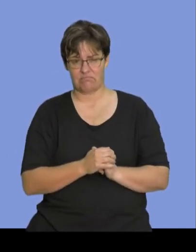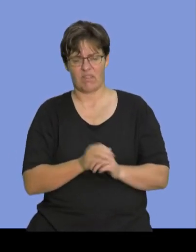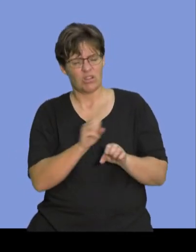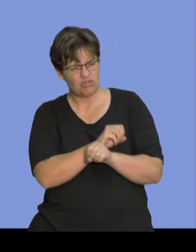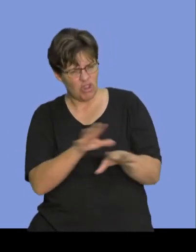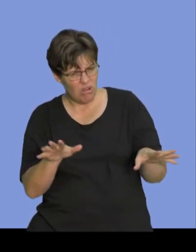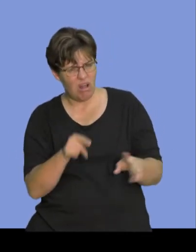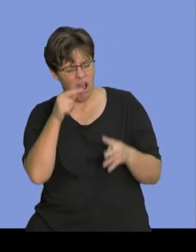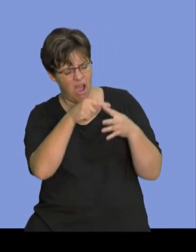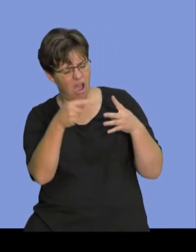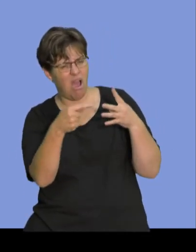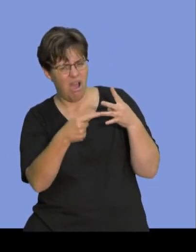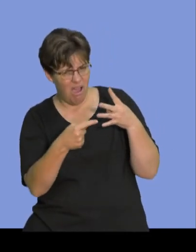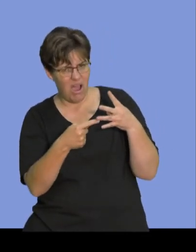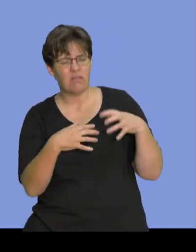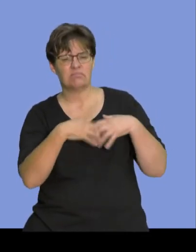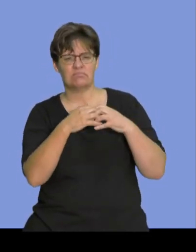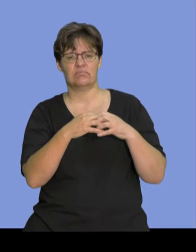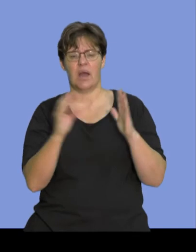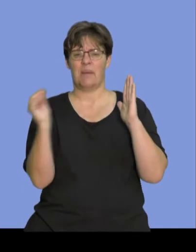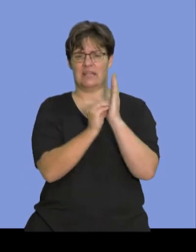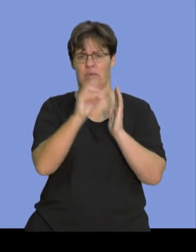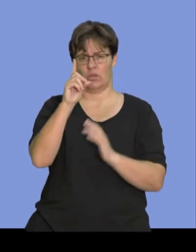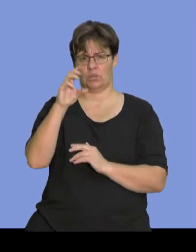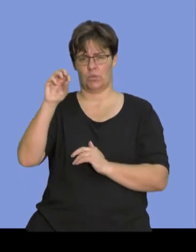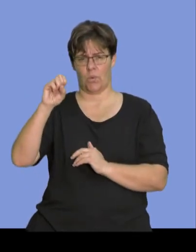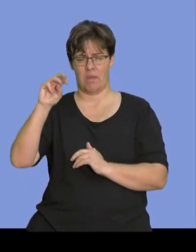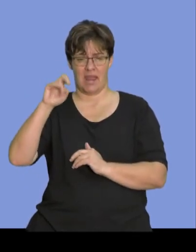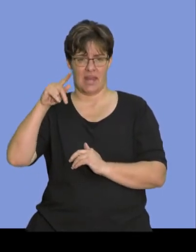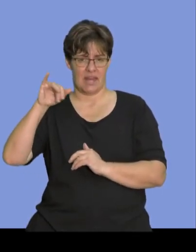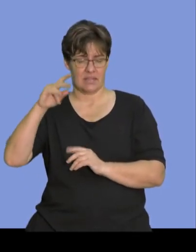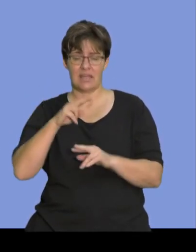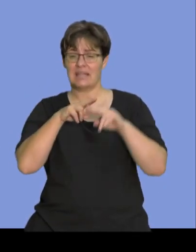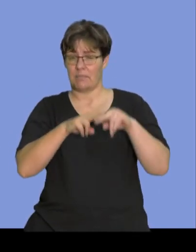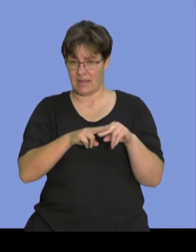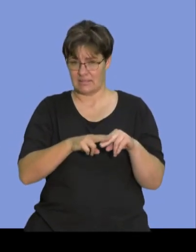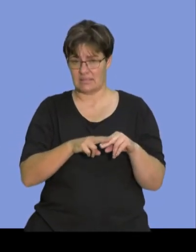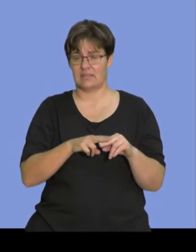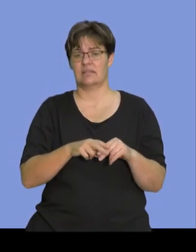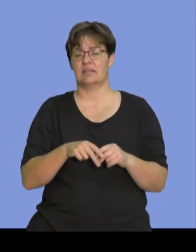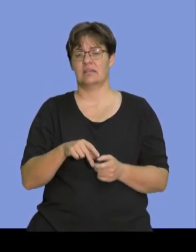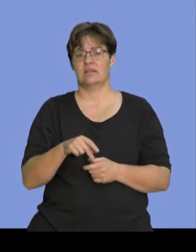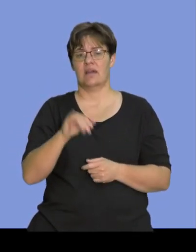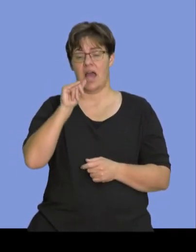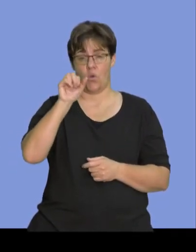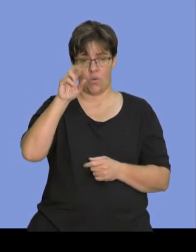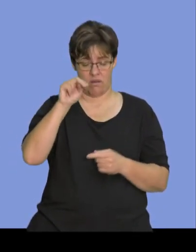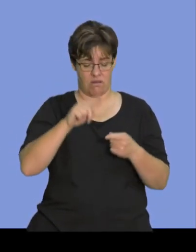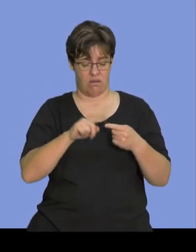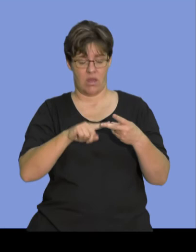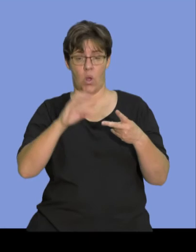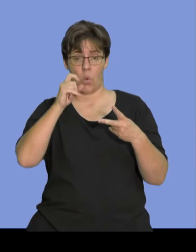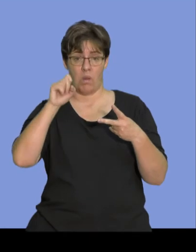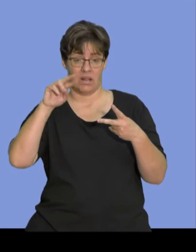the occurrence of the magnetic domains based on the three elements, Fe, which is iron,